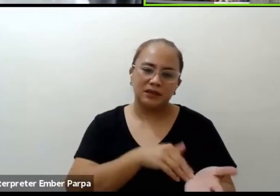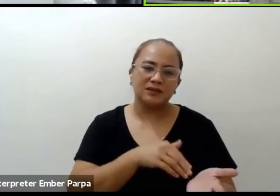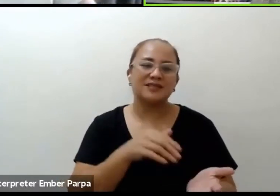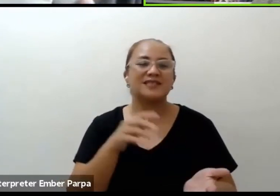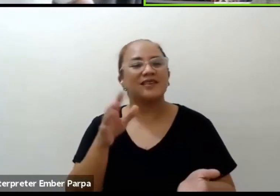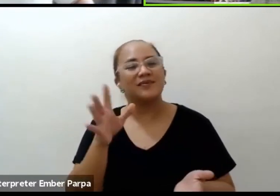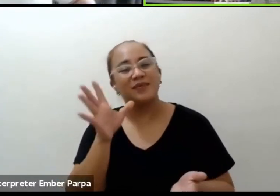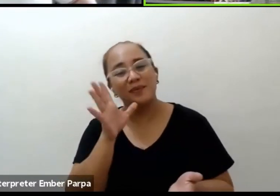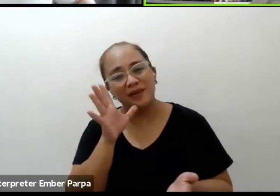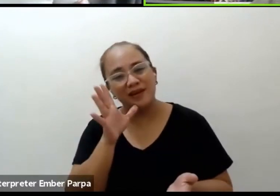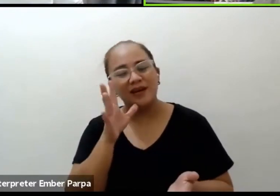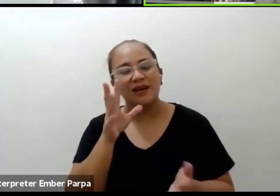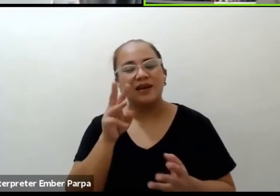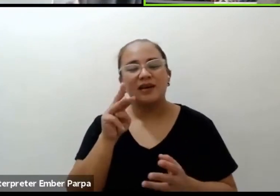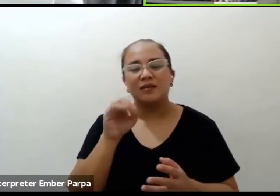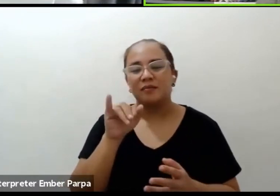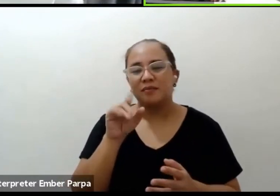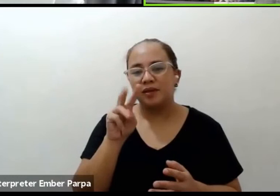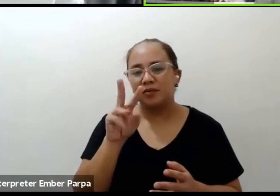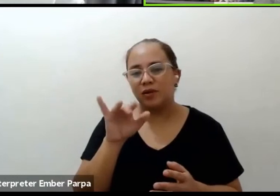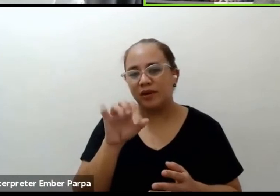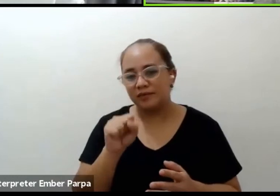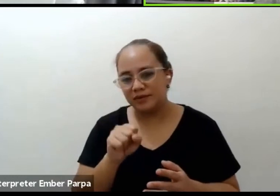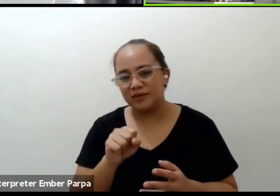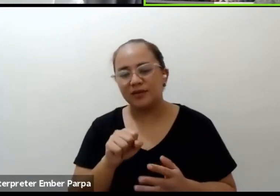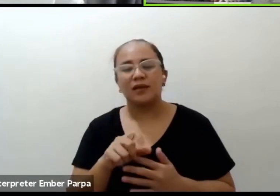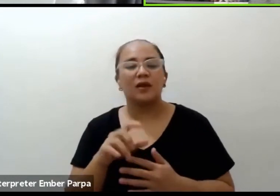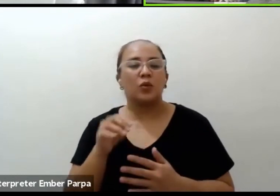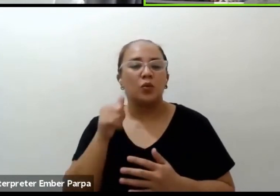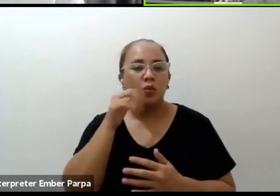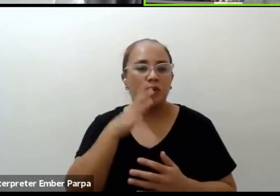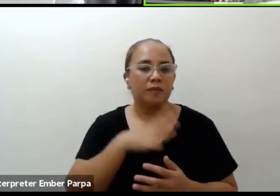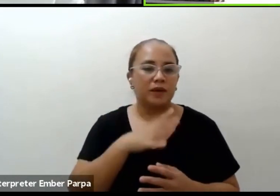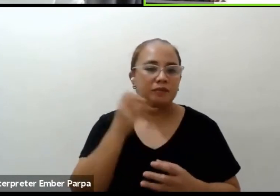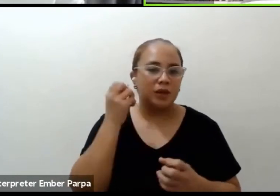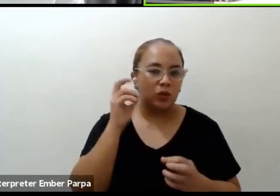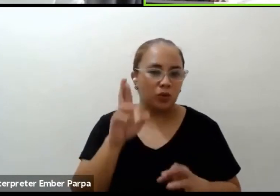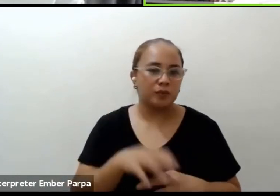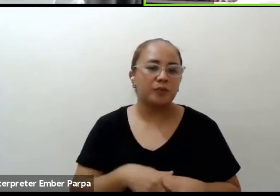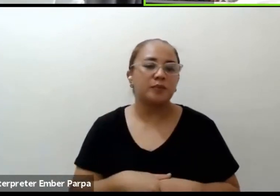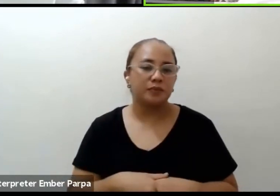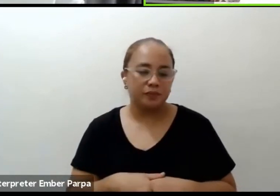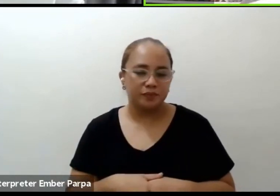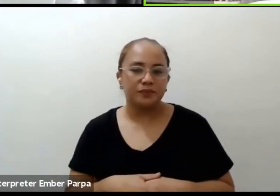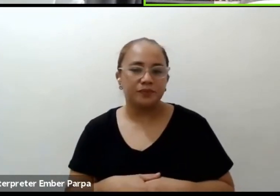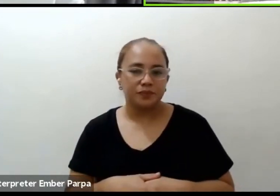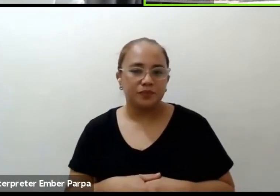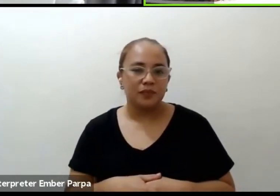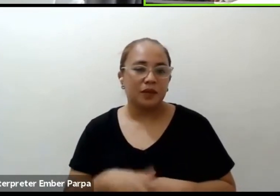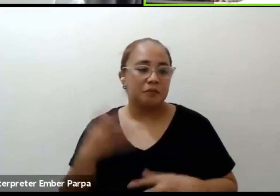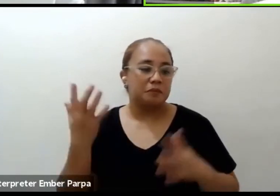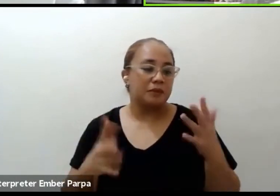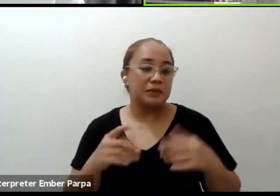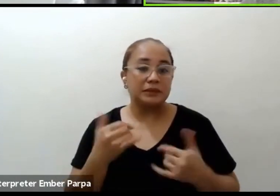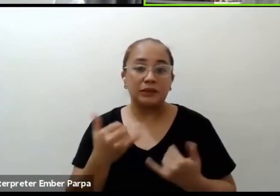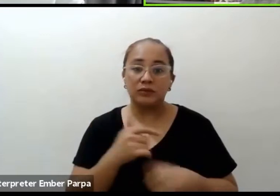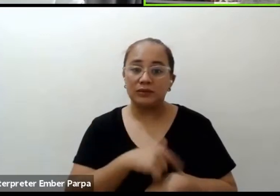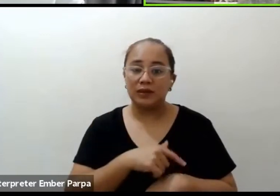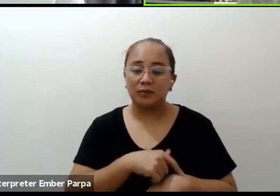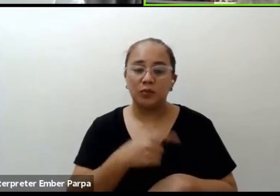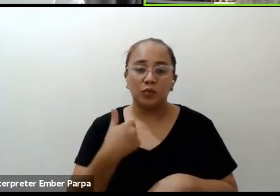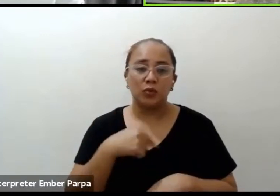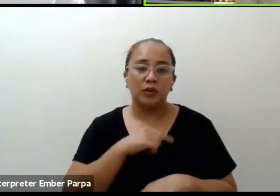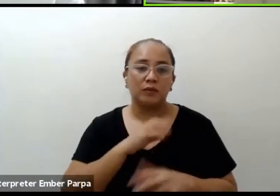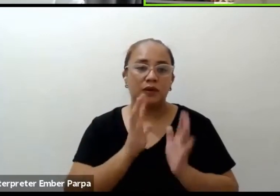nanay, midwives or a woman mayor. And perhaps it's time that we